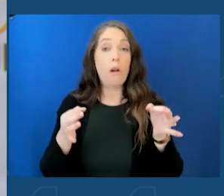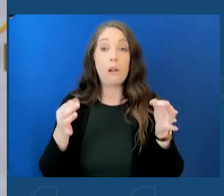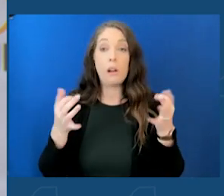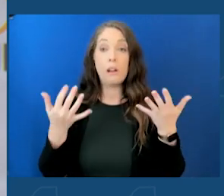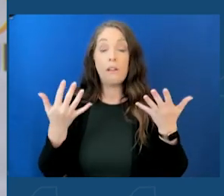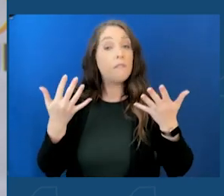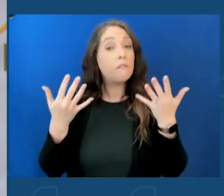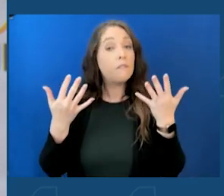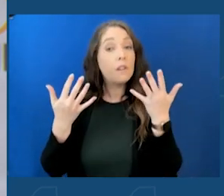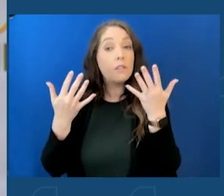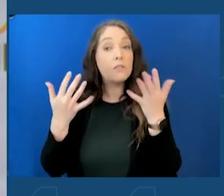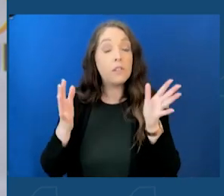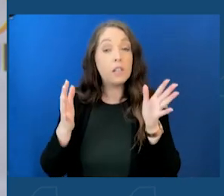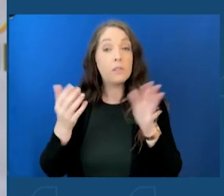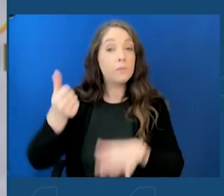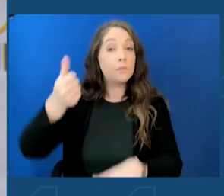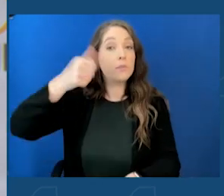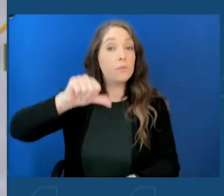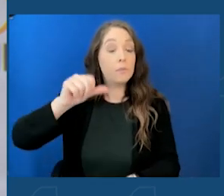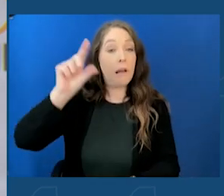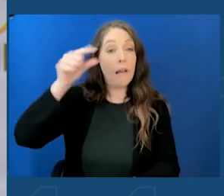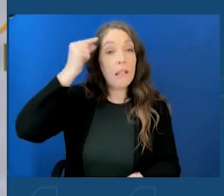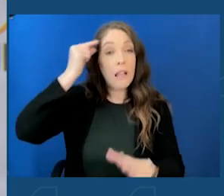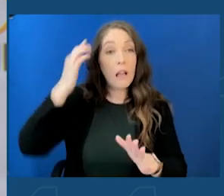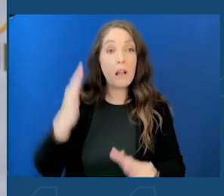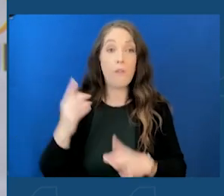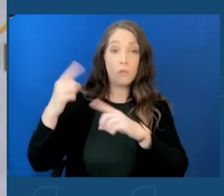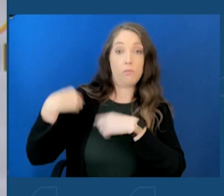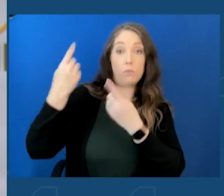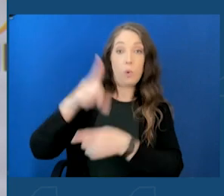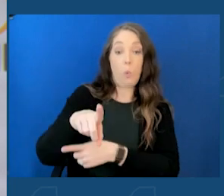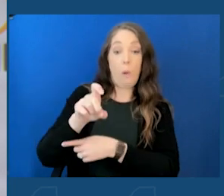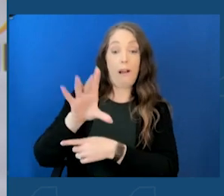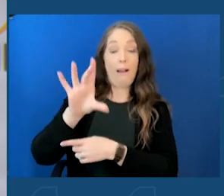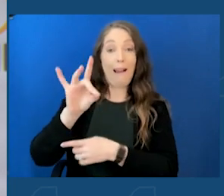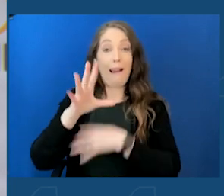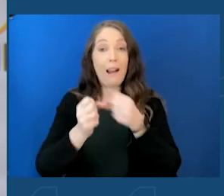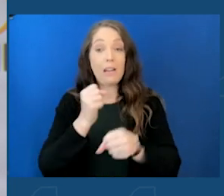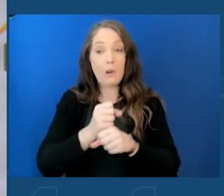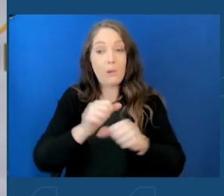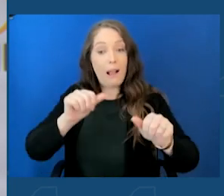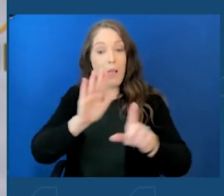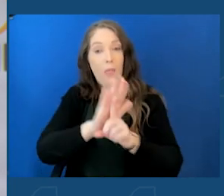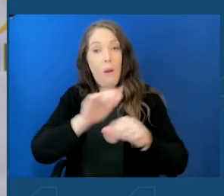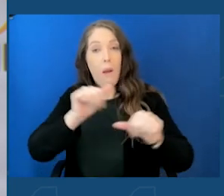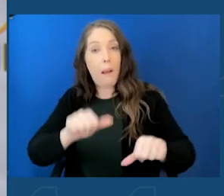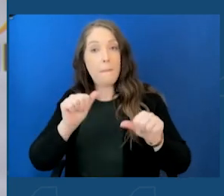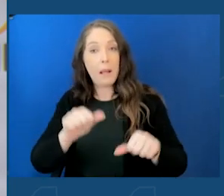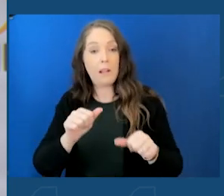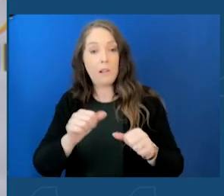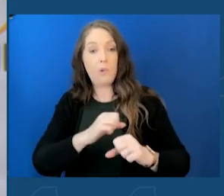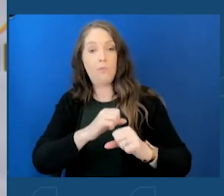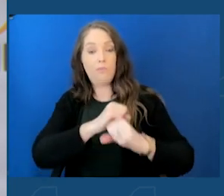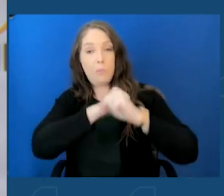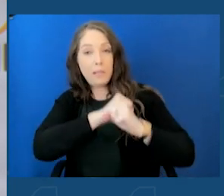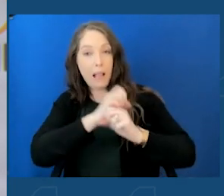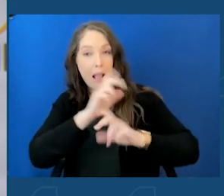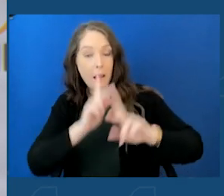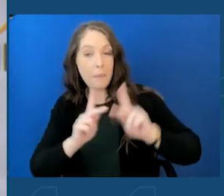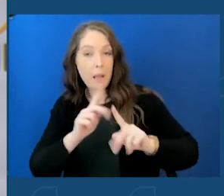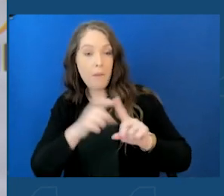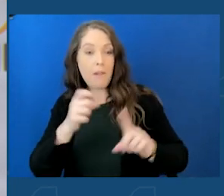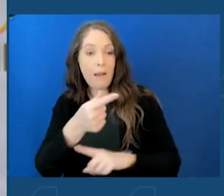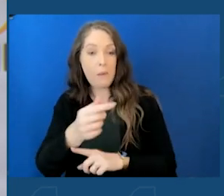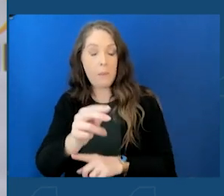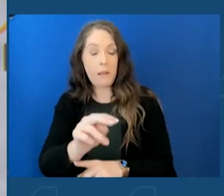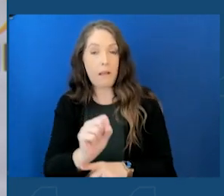of New York for the last 108 years' ability to protect people from concealed carry weapons. Again, more guns out